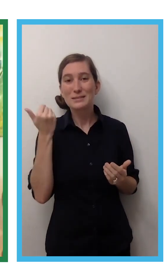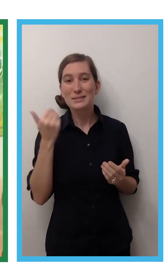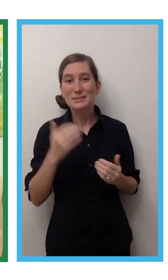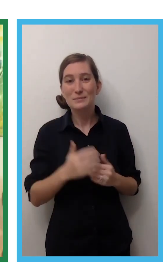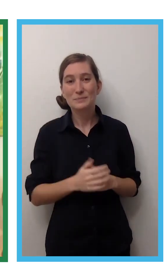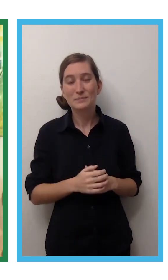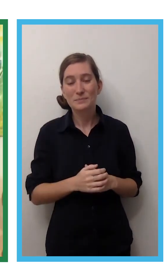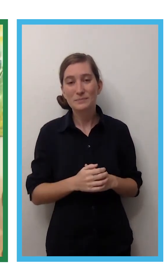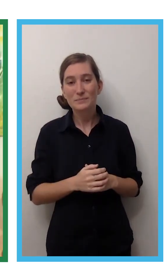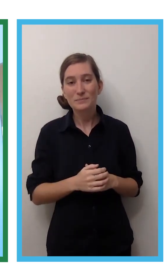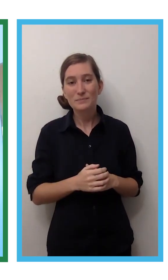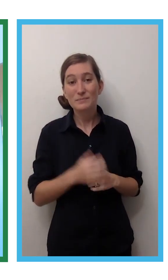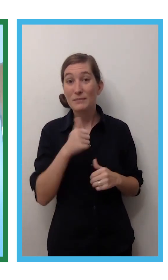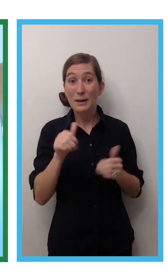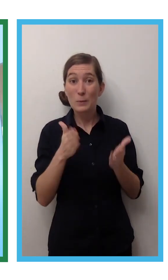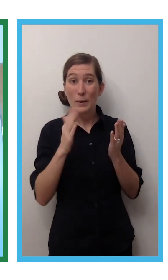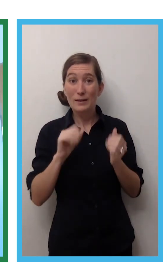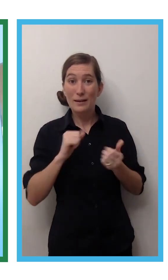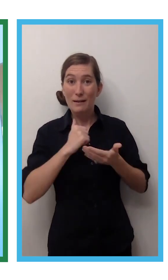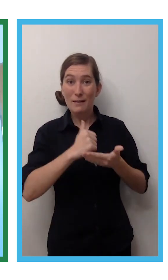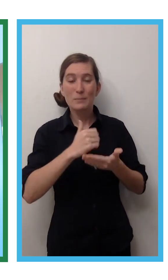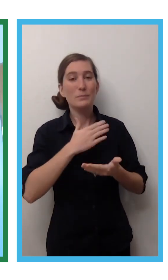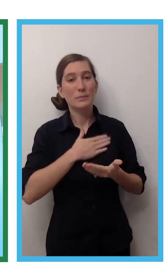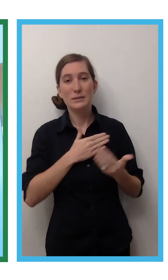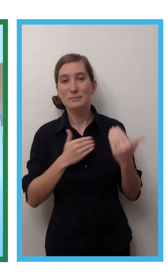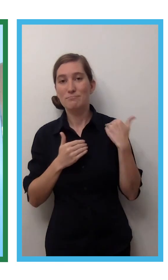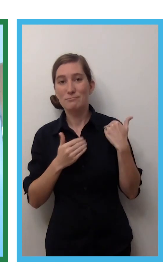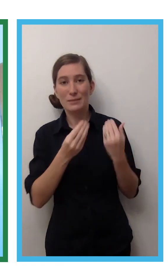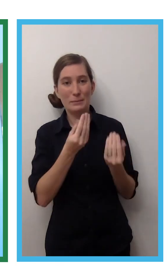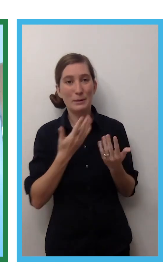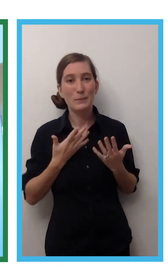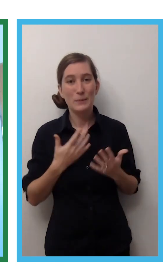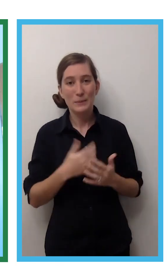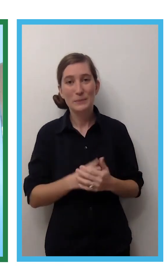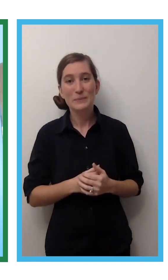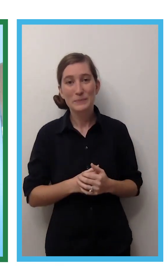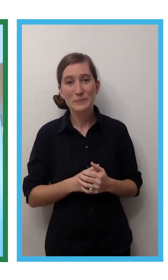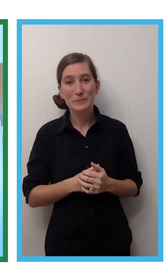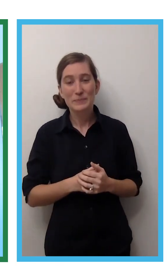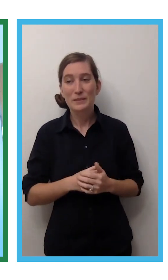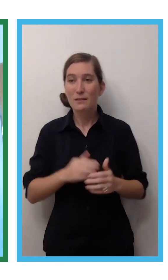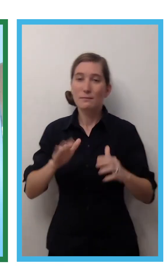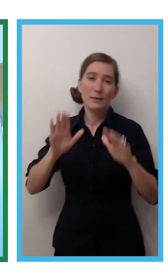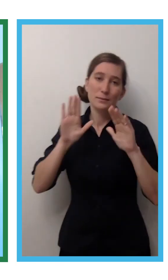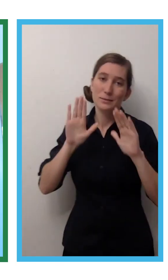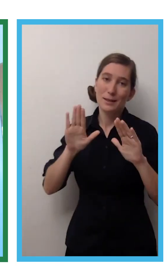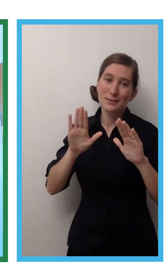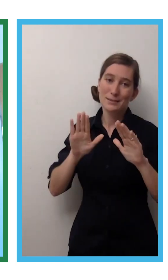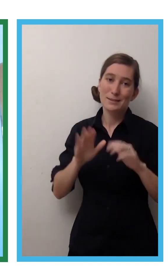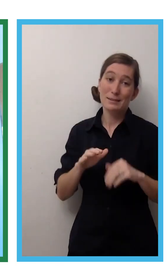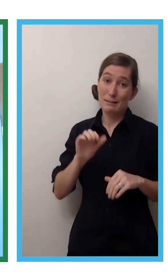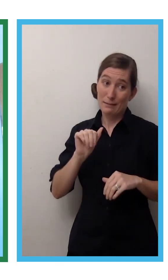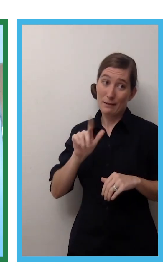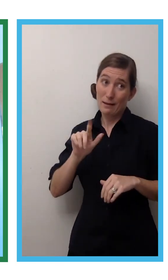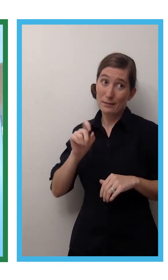can help you, just let us know. Fantastic. Alex, jot that down and make